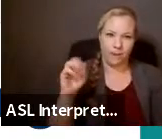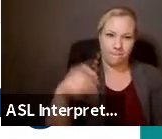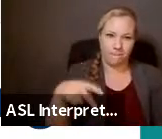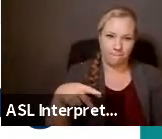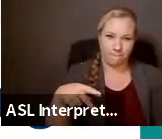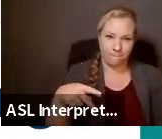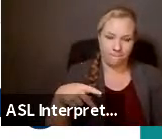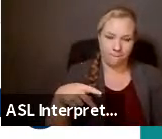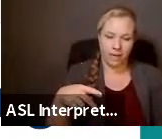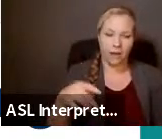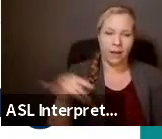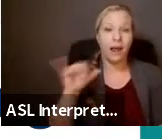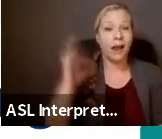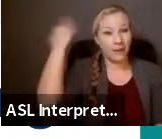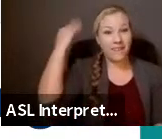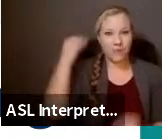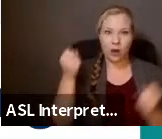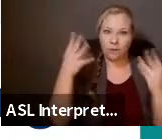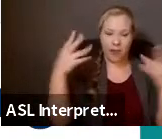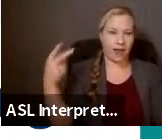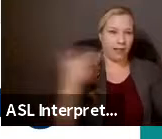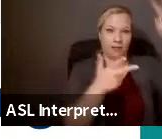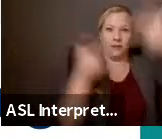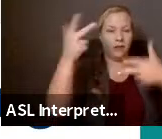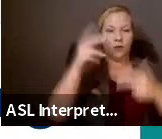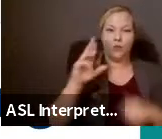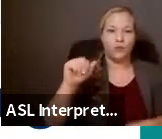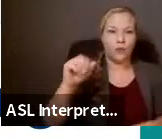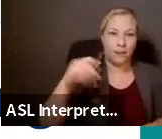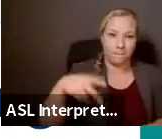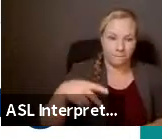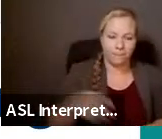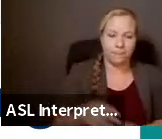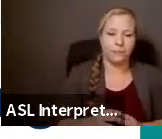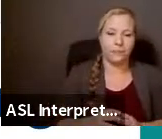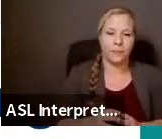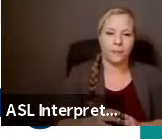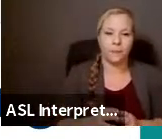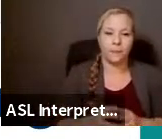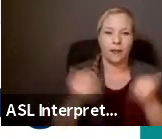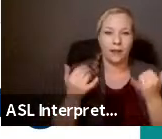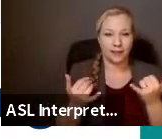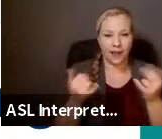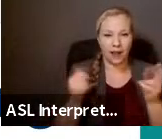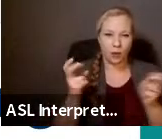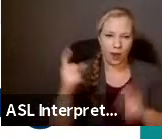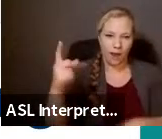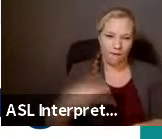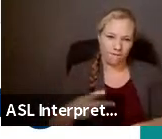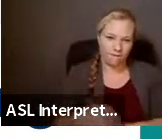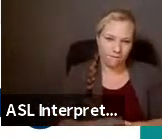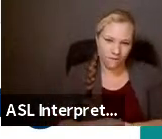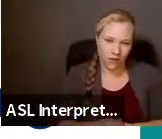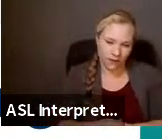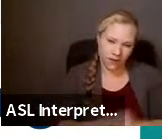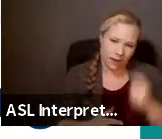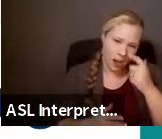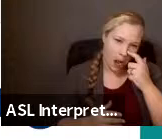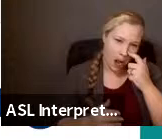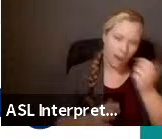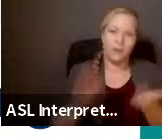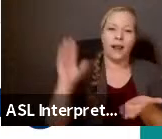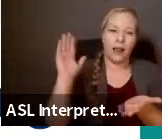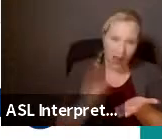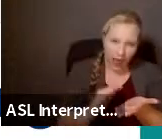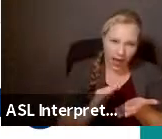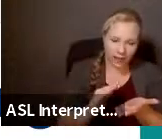a half interchange design. And as you can probably tell, it minimizes the footprint of